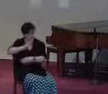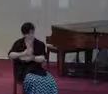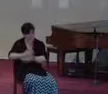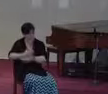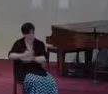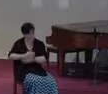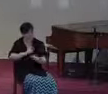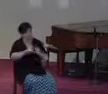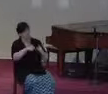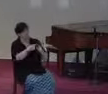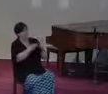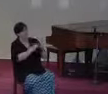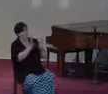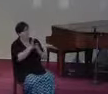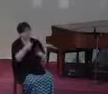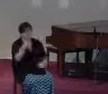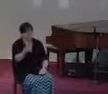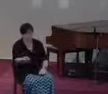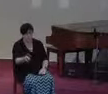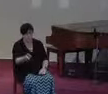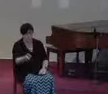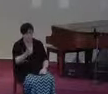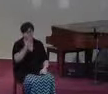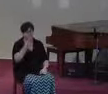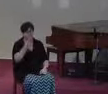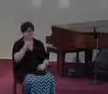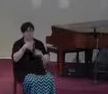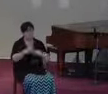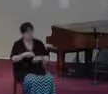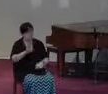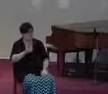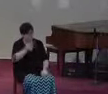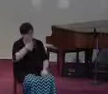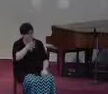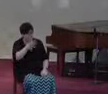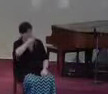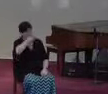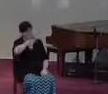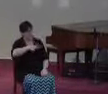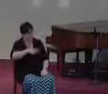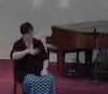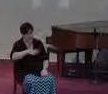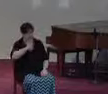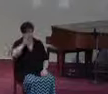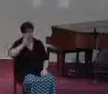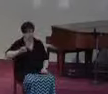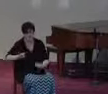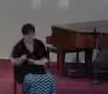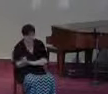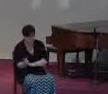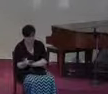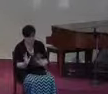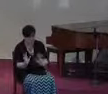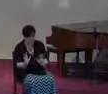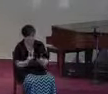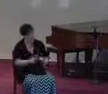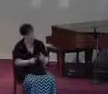When Jesus addressed his mother as woman, I believe he meant her no insult. Rather, he showed her